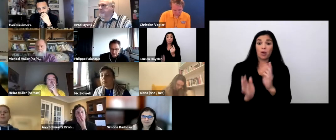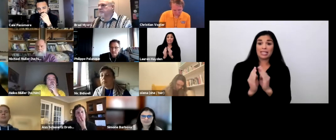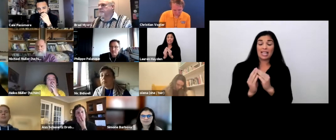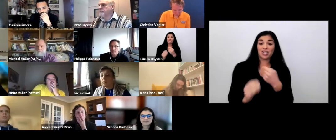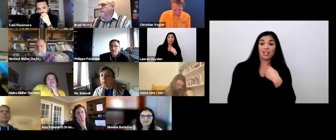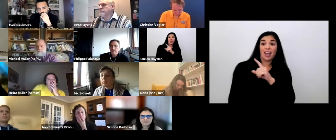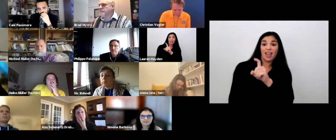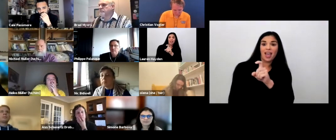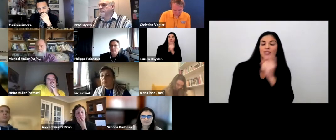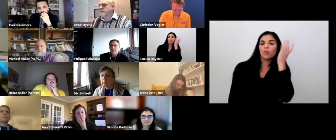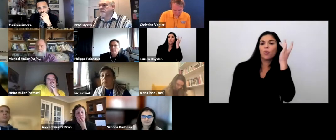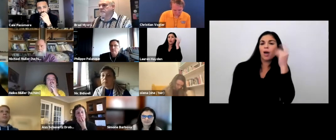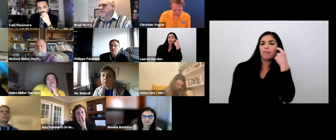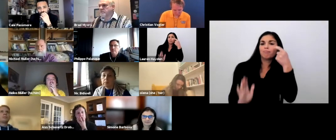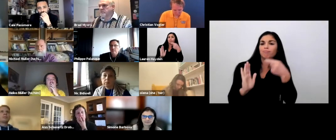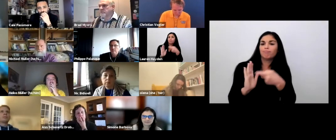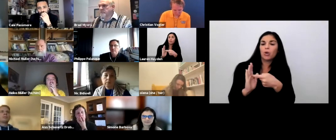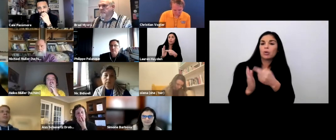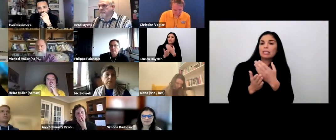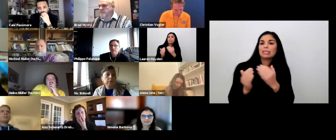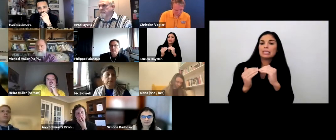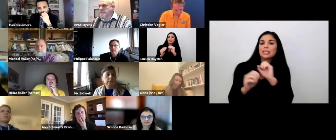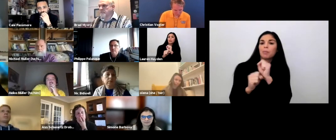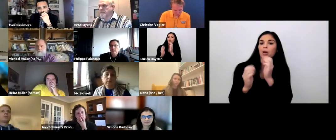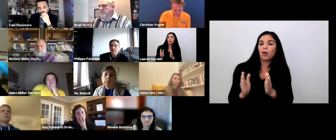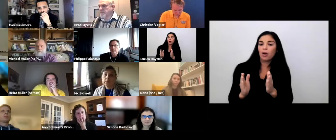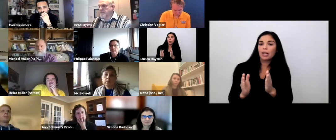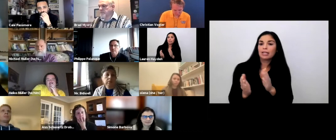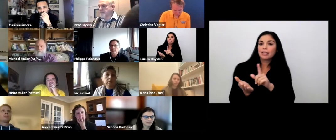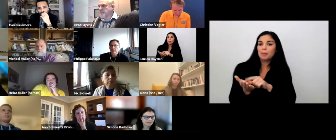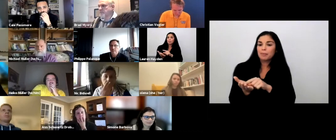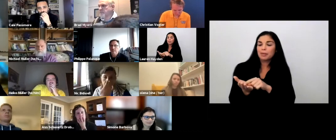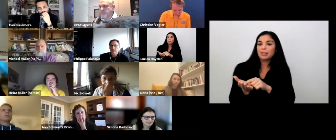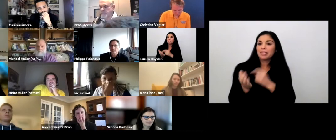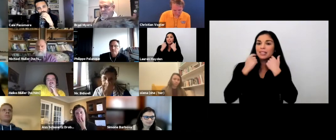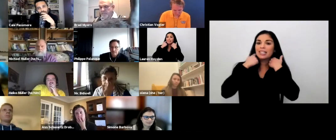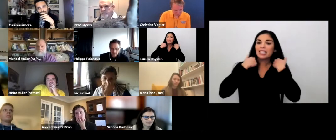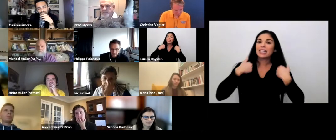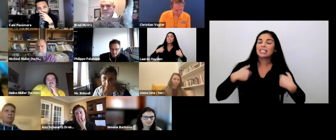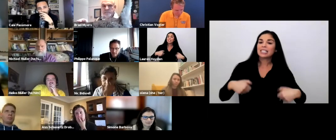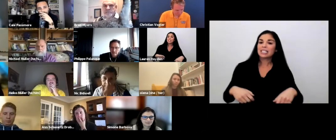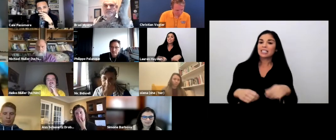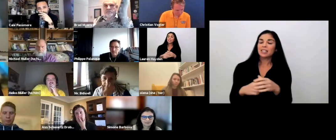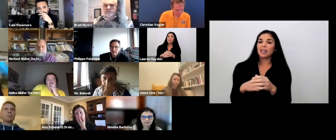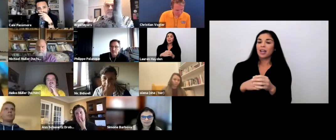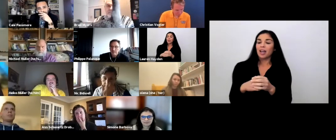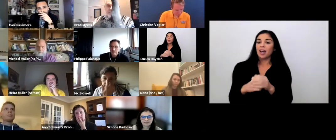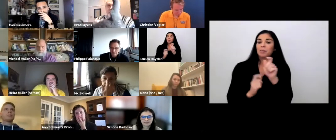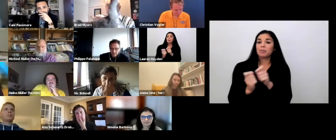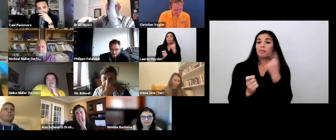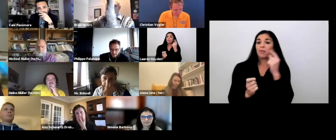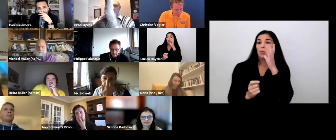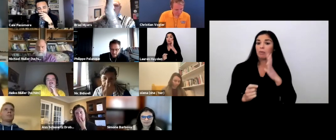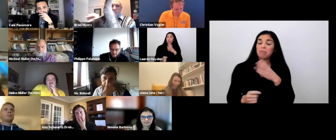people, some colleagues who are published, have seen names, but otherwise. And for women and